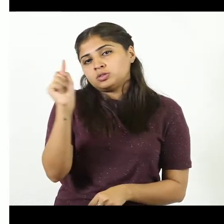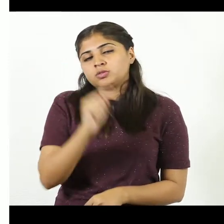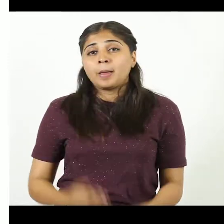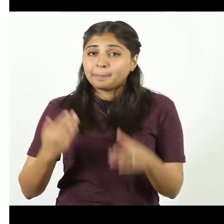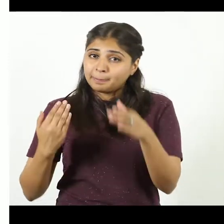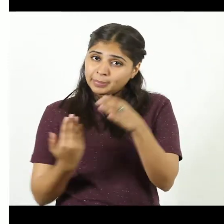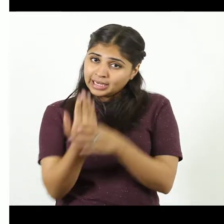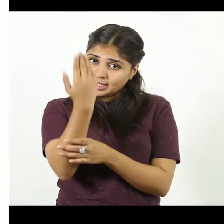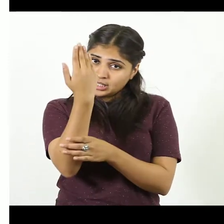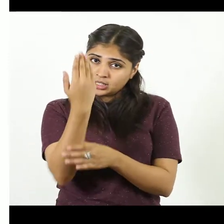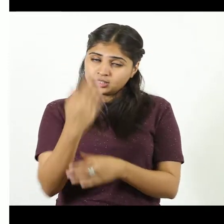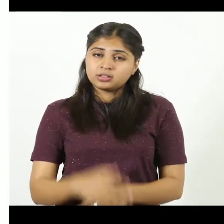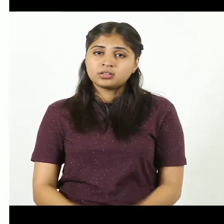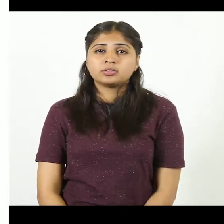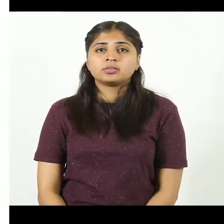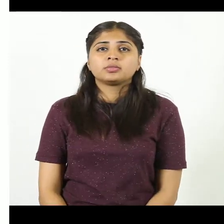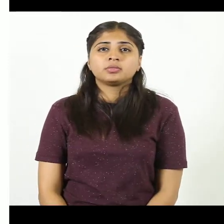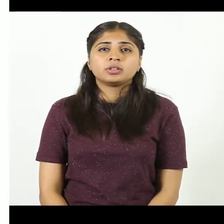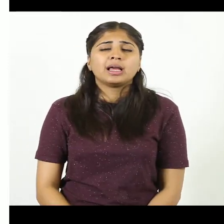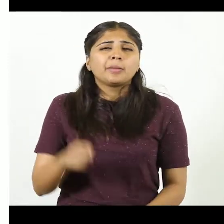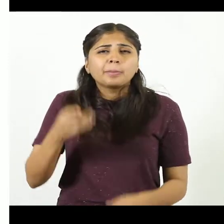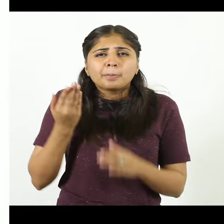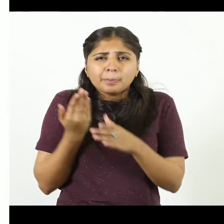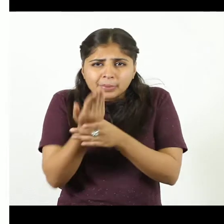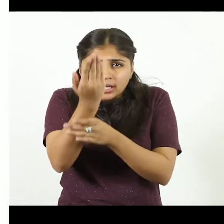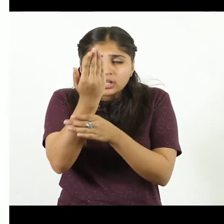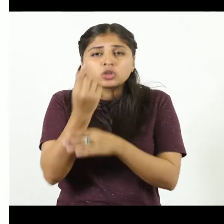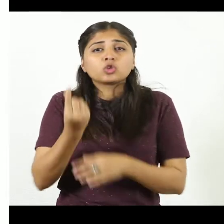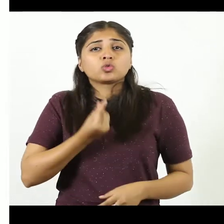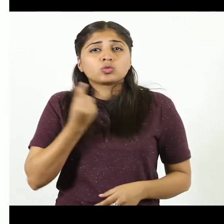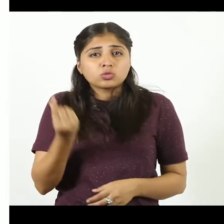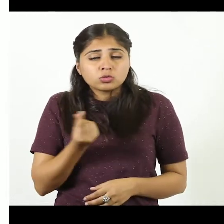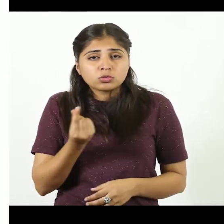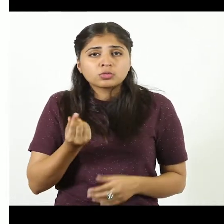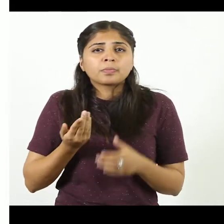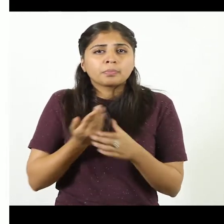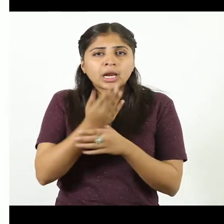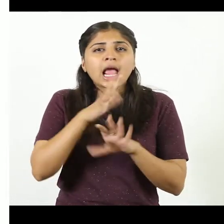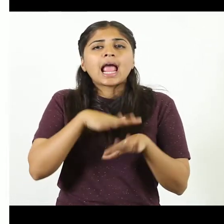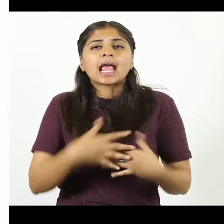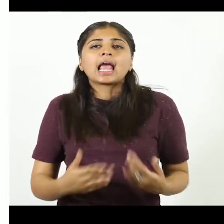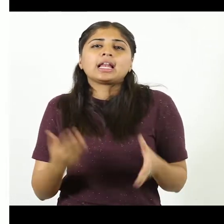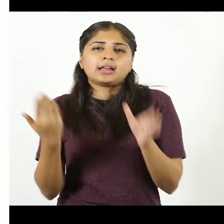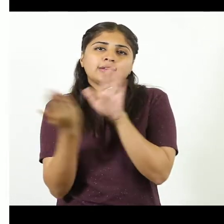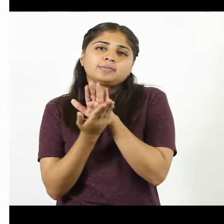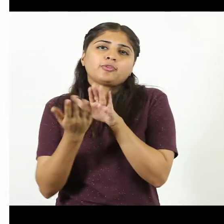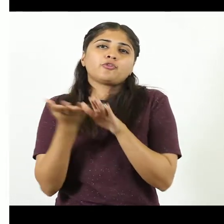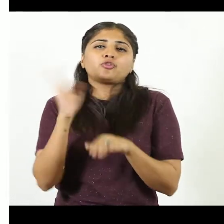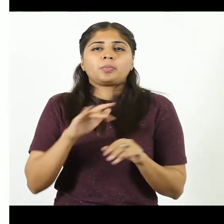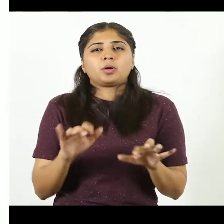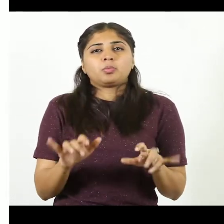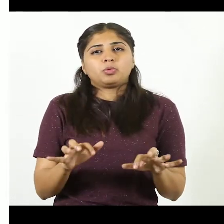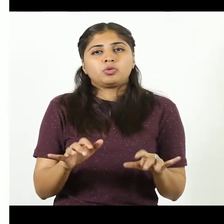A printer is used to print any documents from the computer.